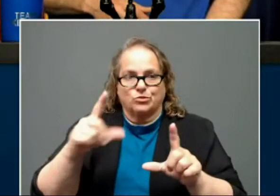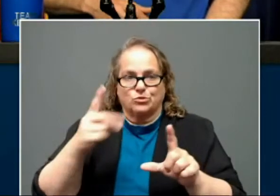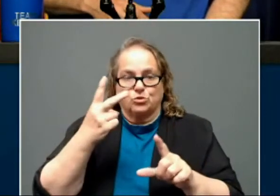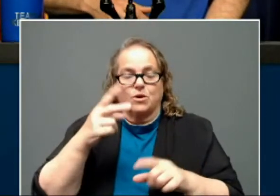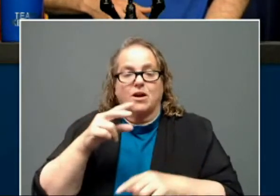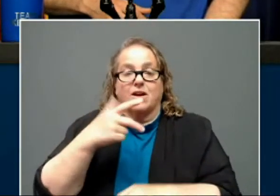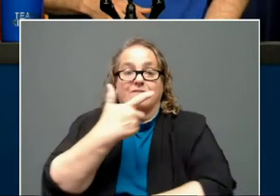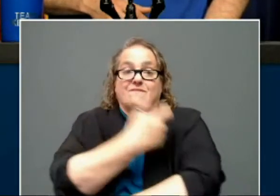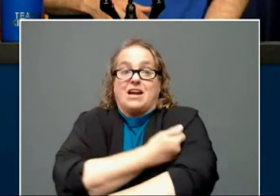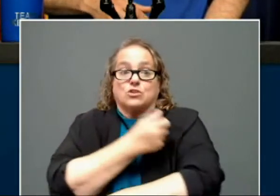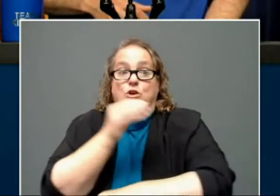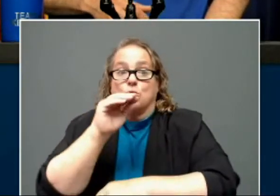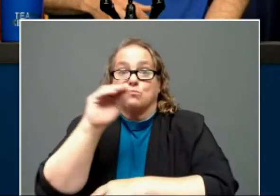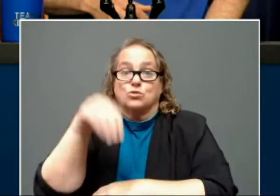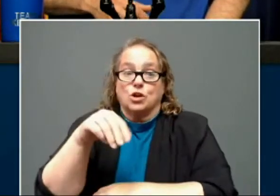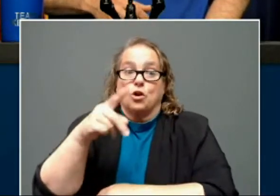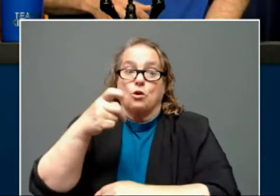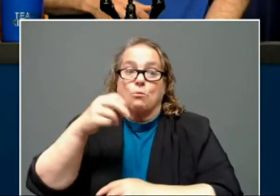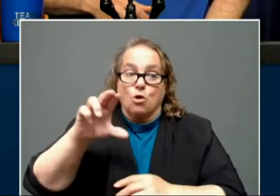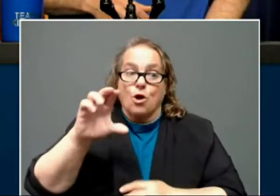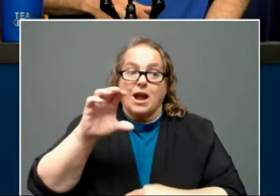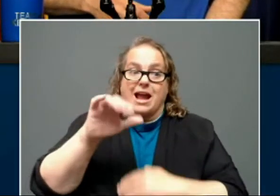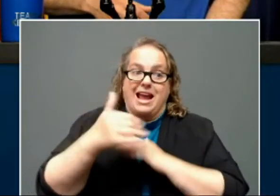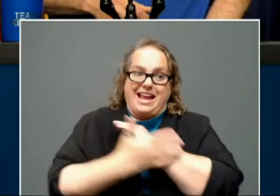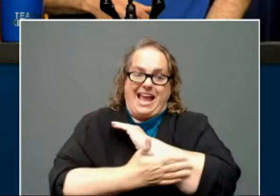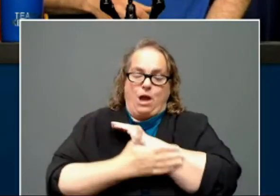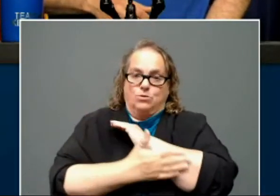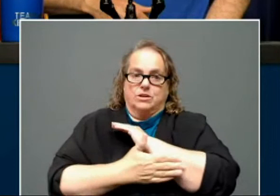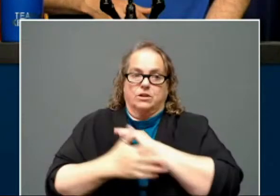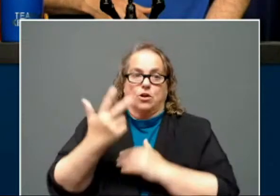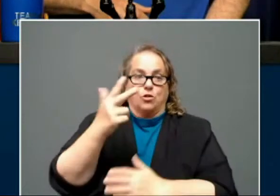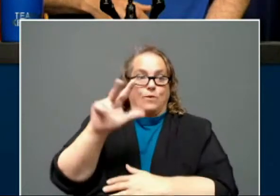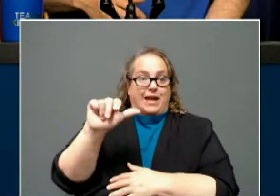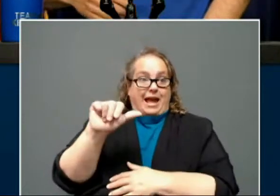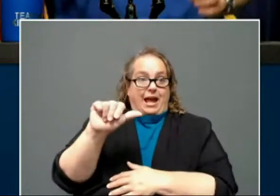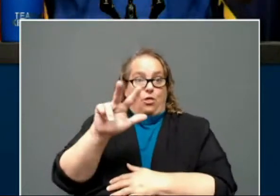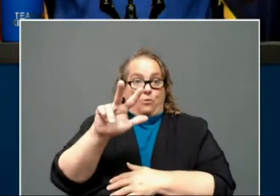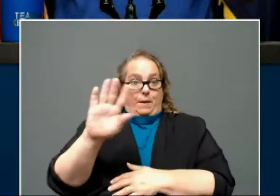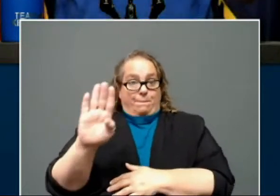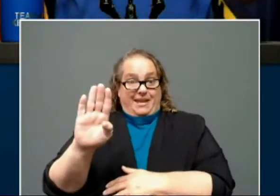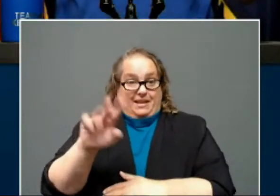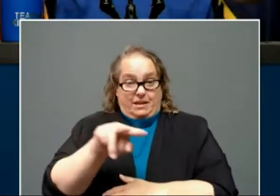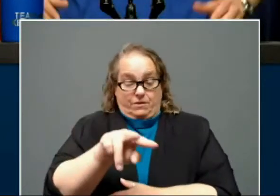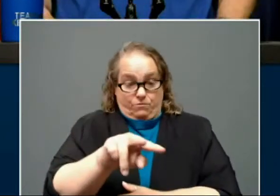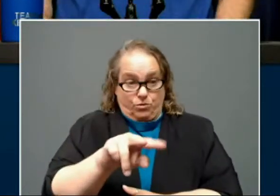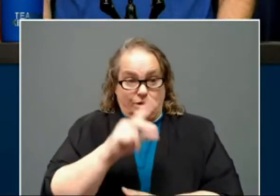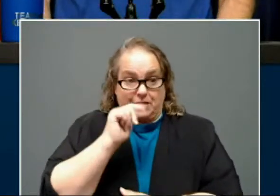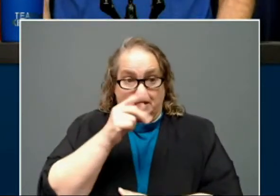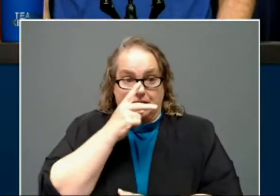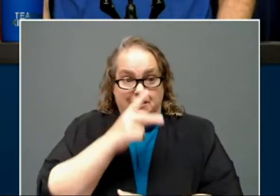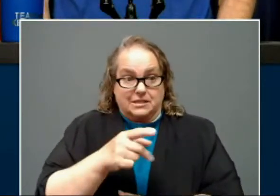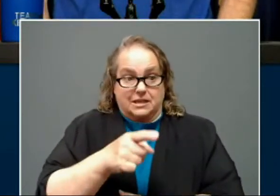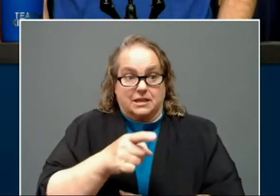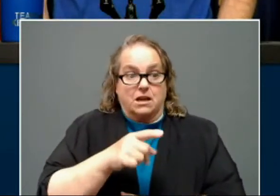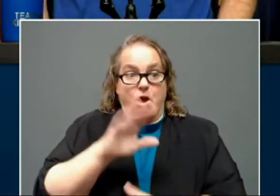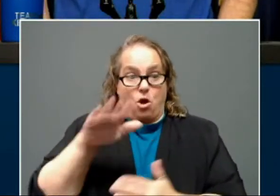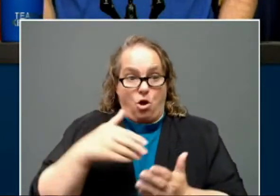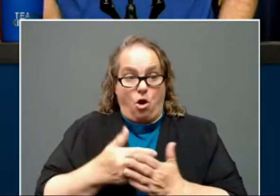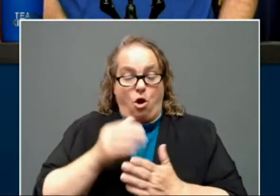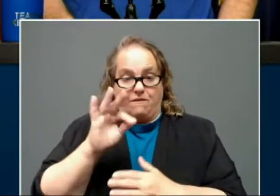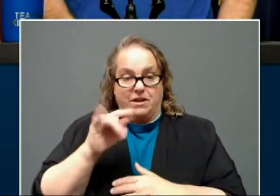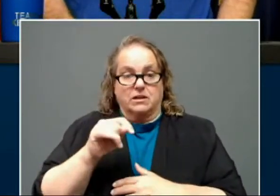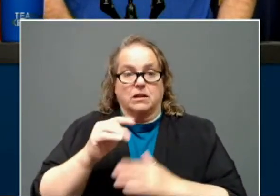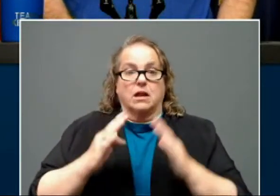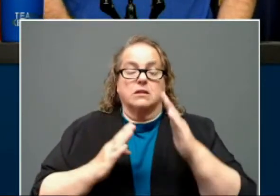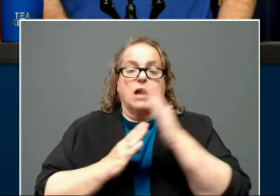So if we could put up tables 3A and 3B, this shows, and you'll be able to see all of it, both our top 5